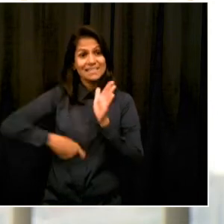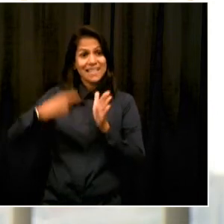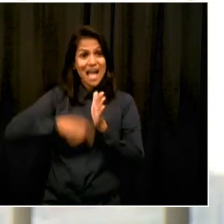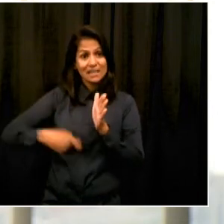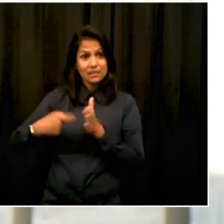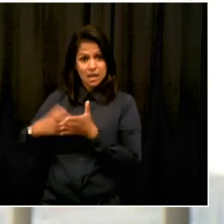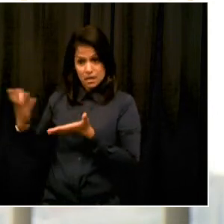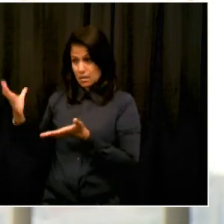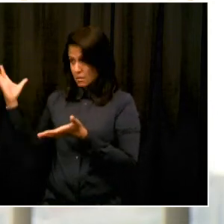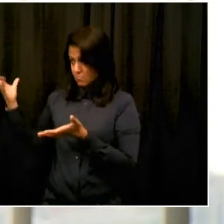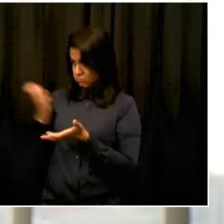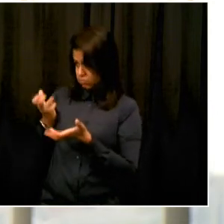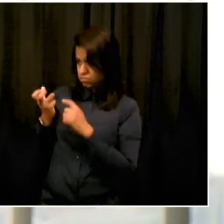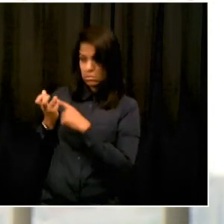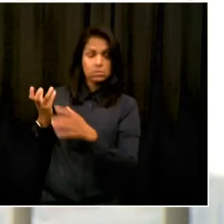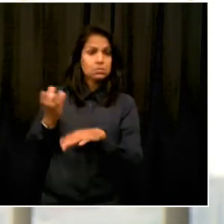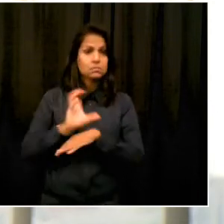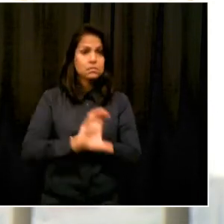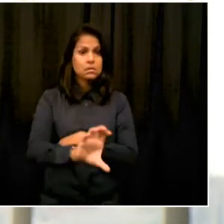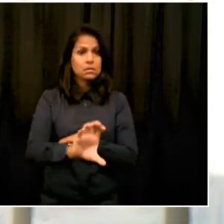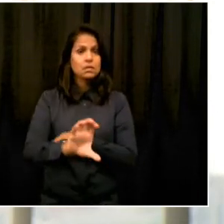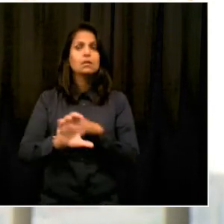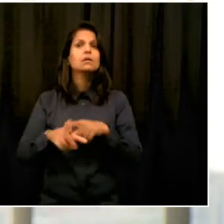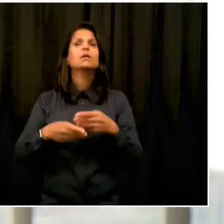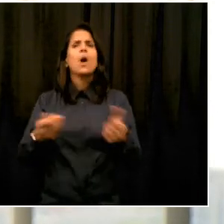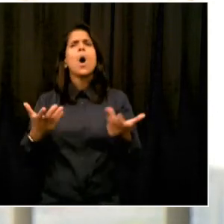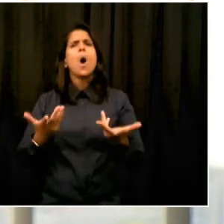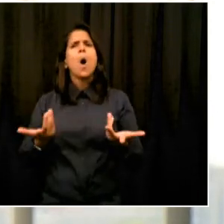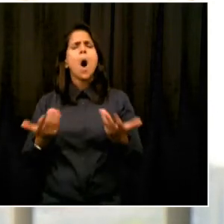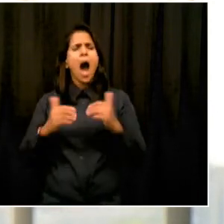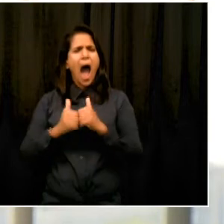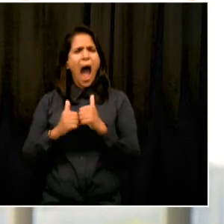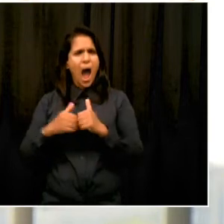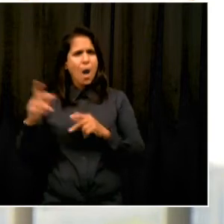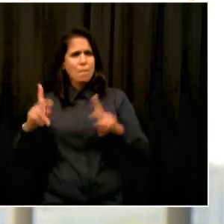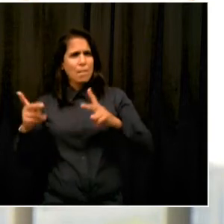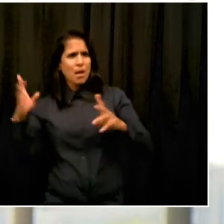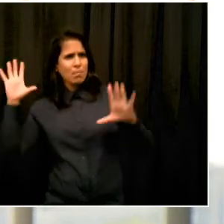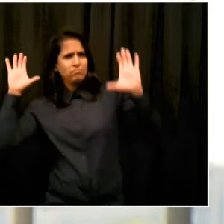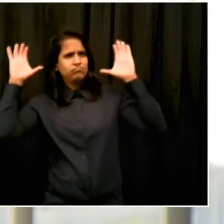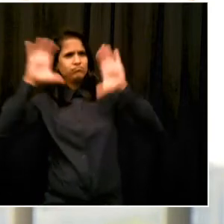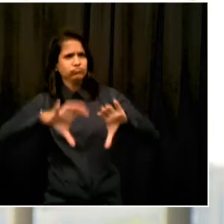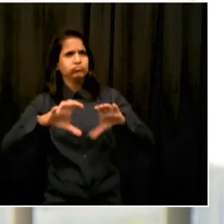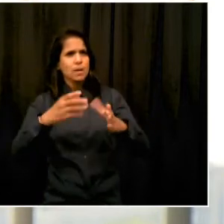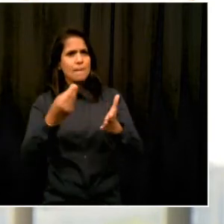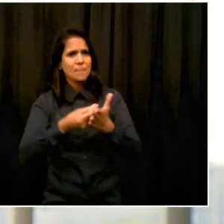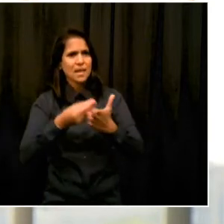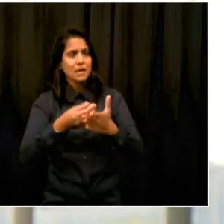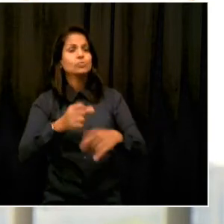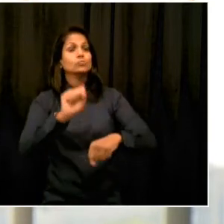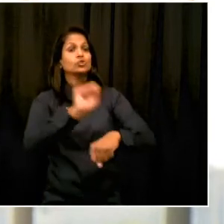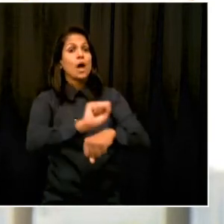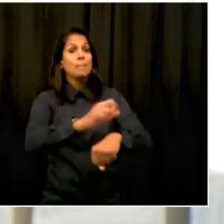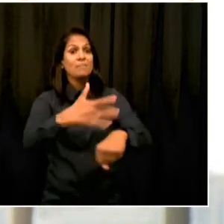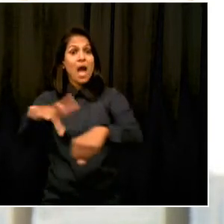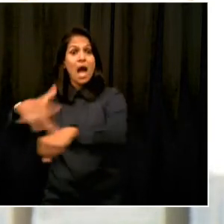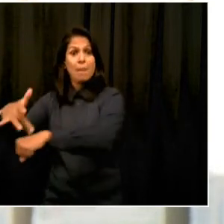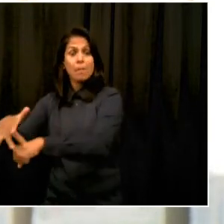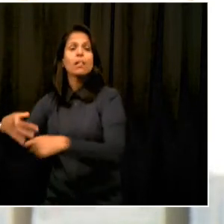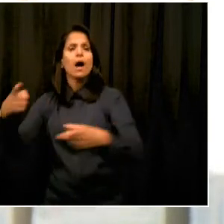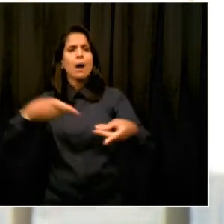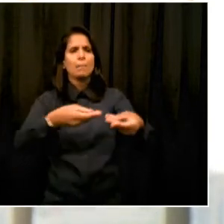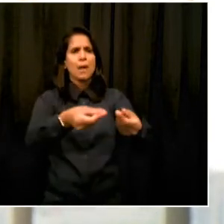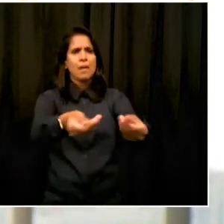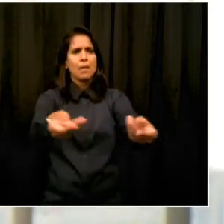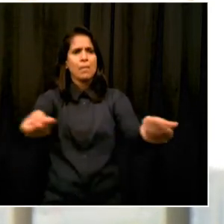the indicators for today. On hospital admissions, we are at